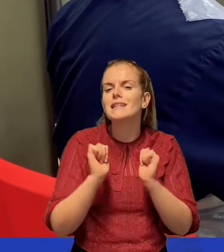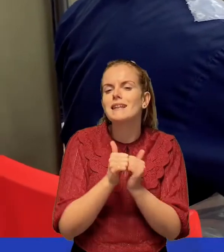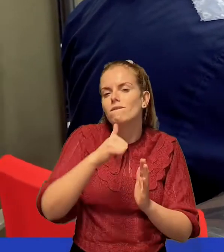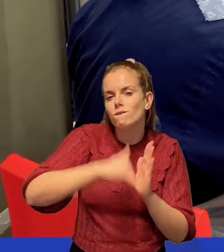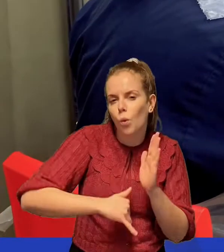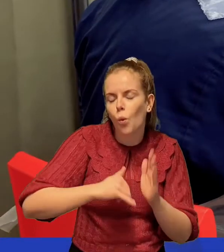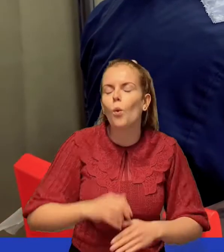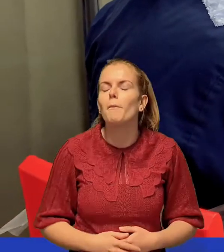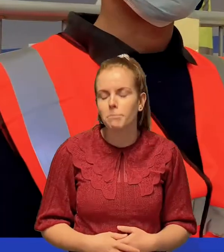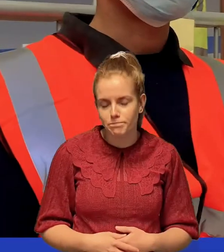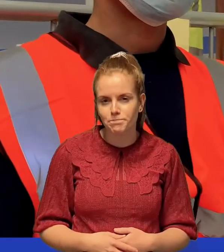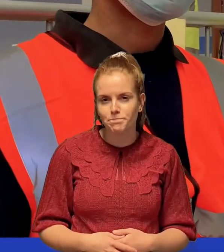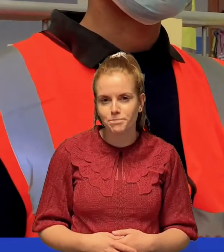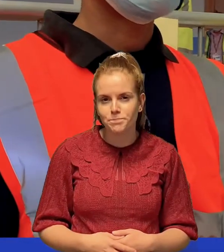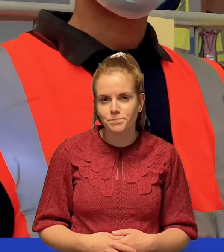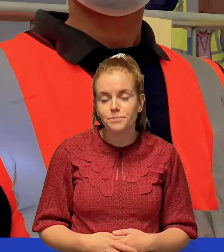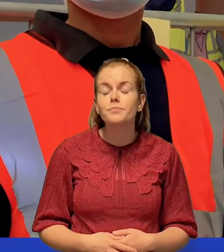form.